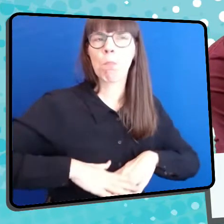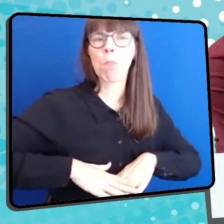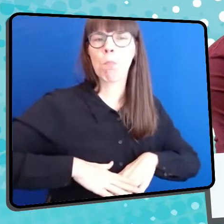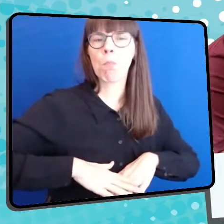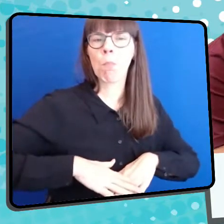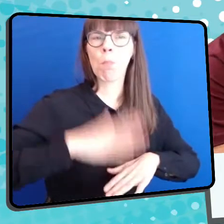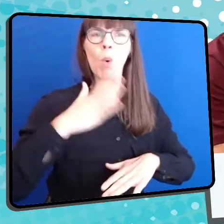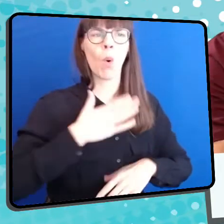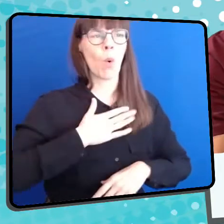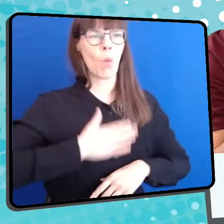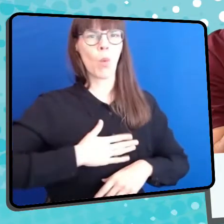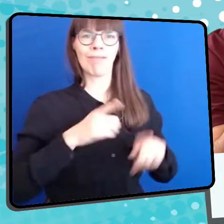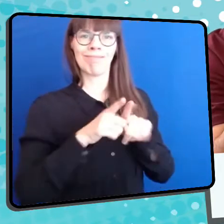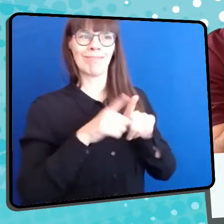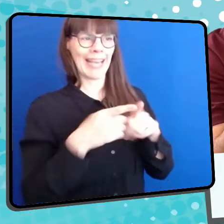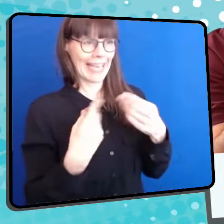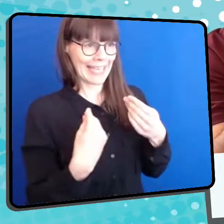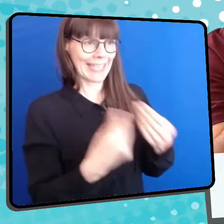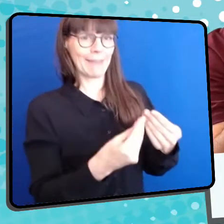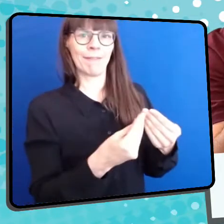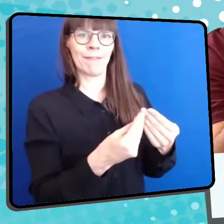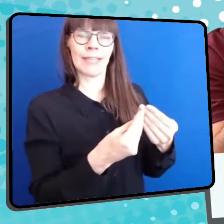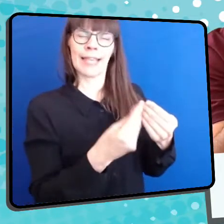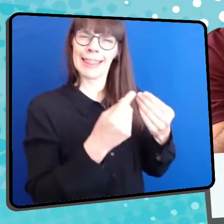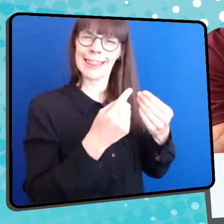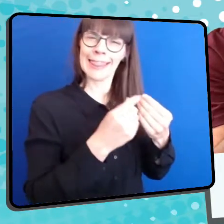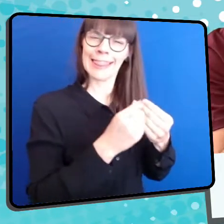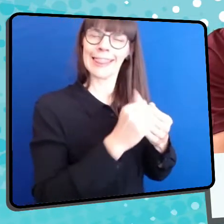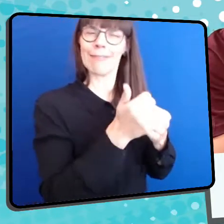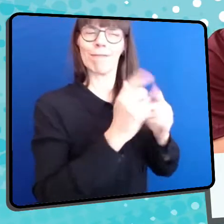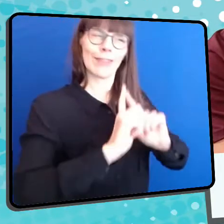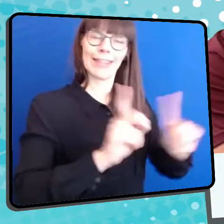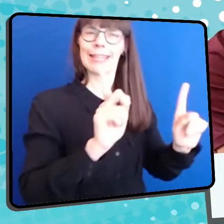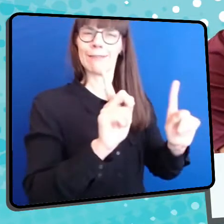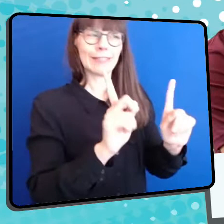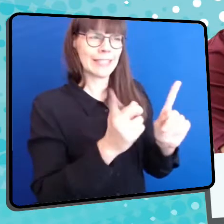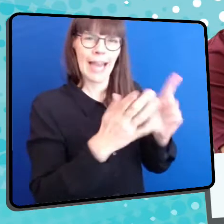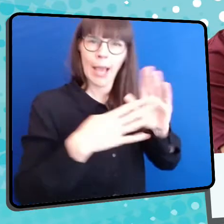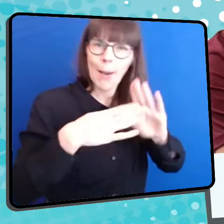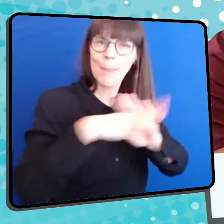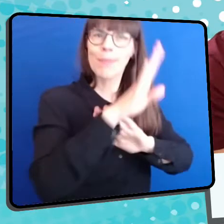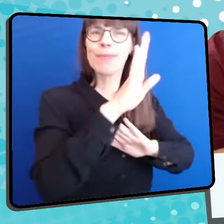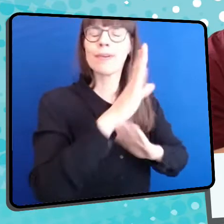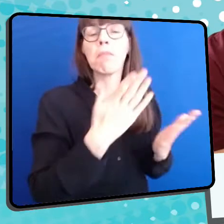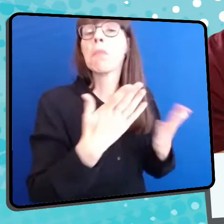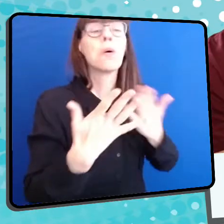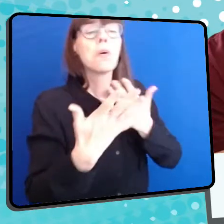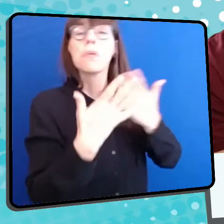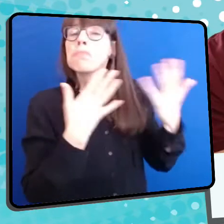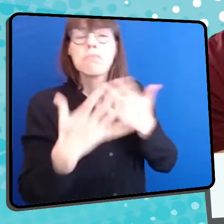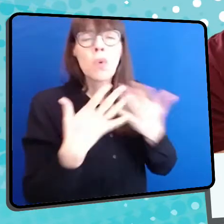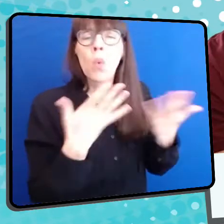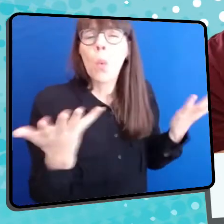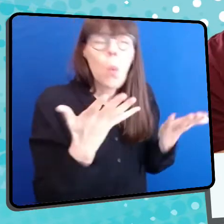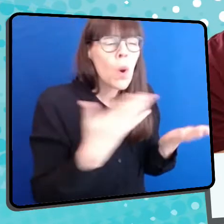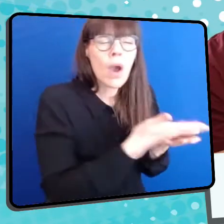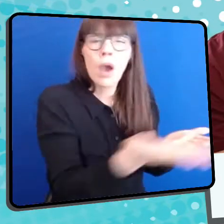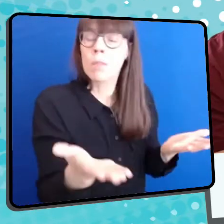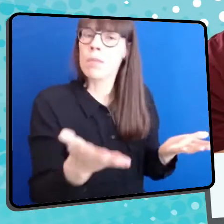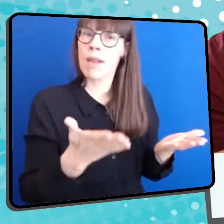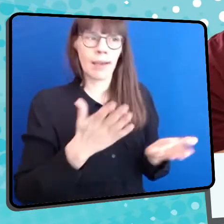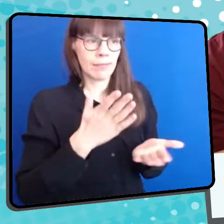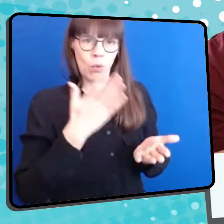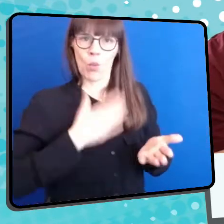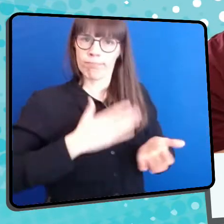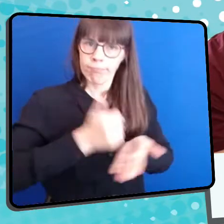difference to someone, like whether it's a company, to people, whatever it is, right? I don't care. I don't need it to be in like the news or anything, but like, hey, I made a difference and helped.